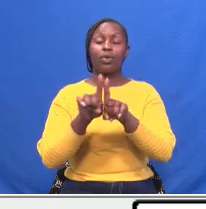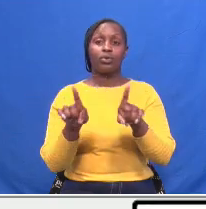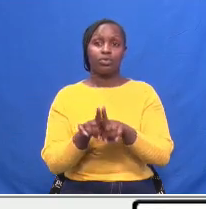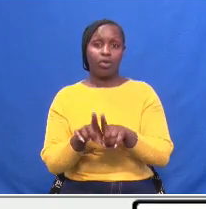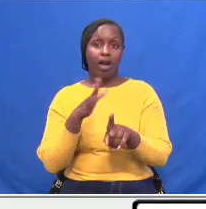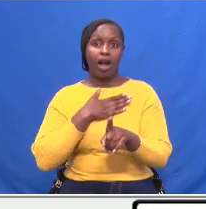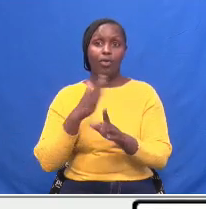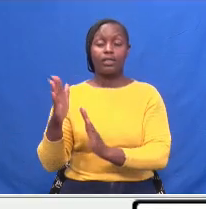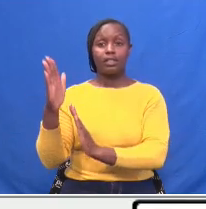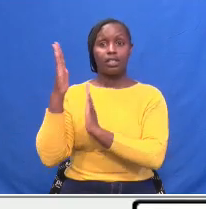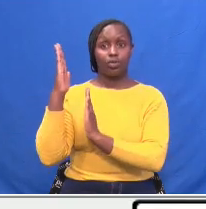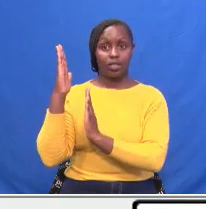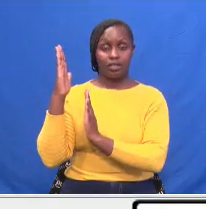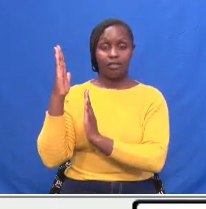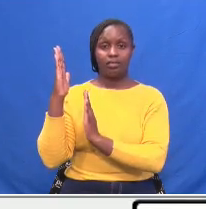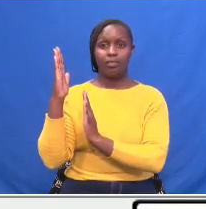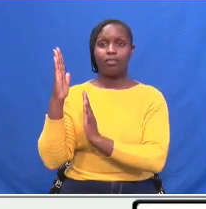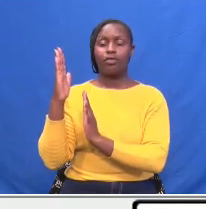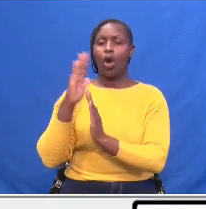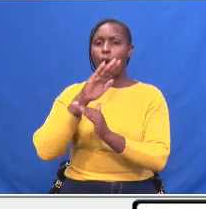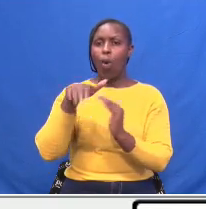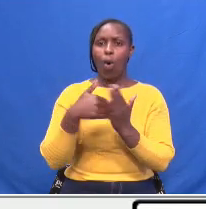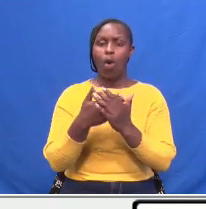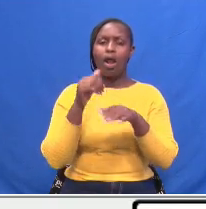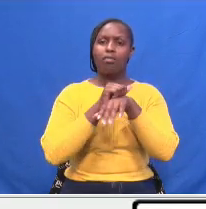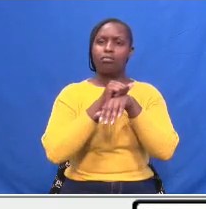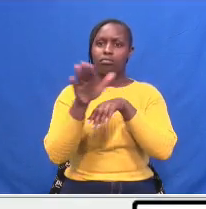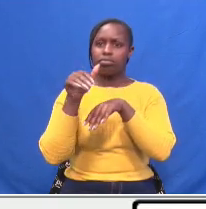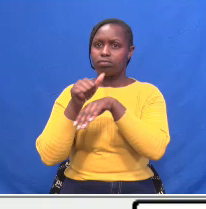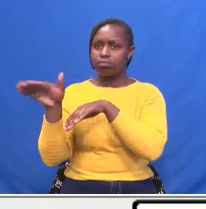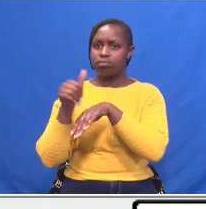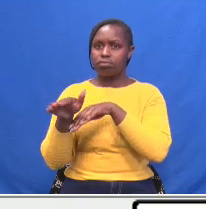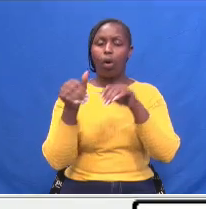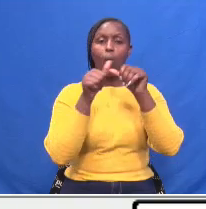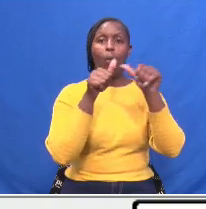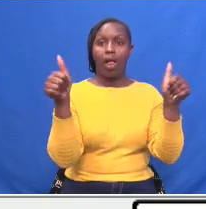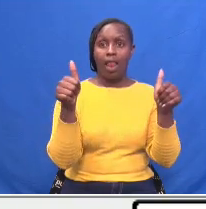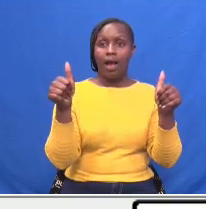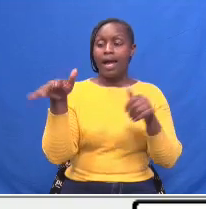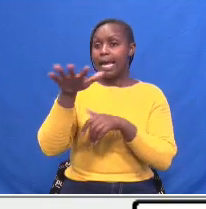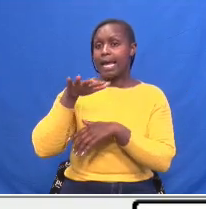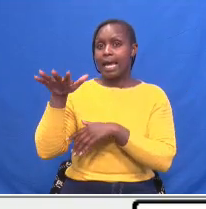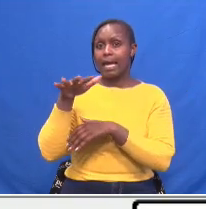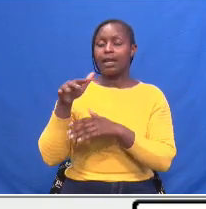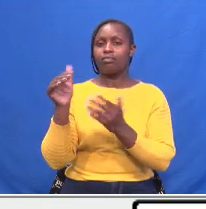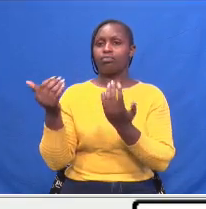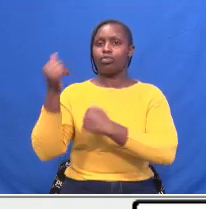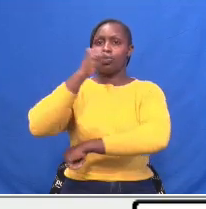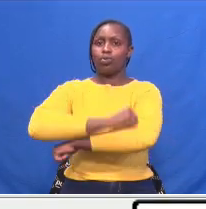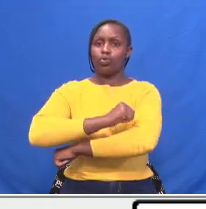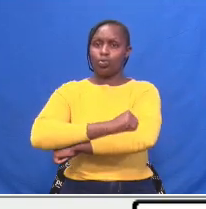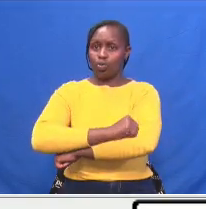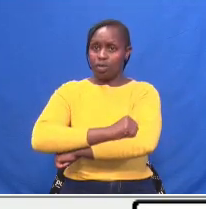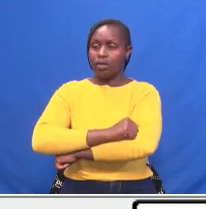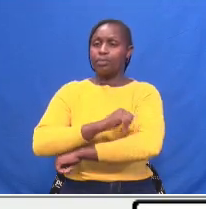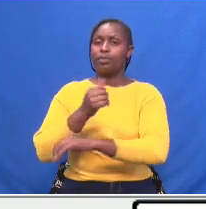Our security personnel have been deployed accordingly to those very examination centers.